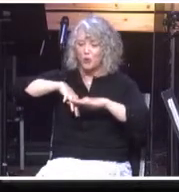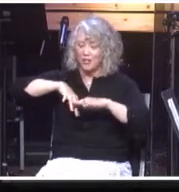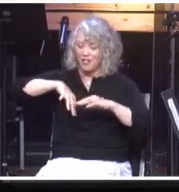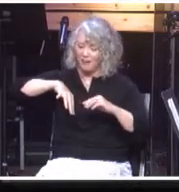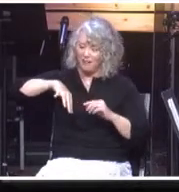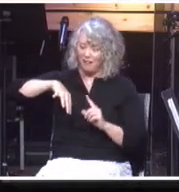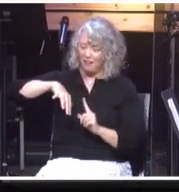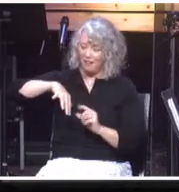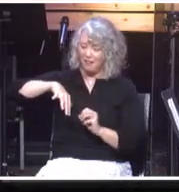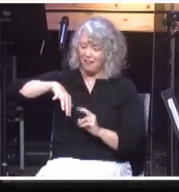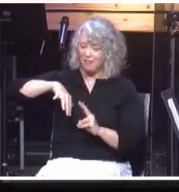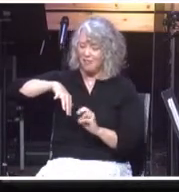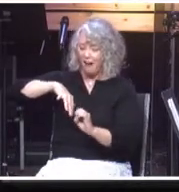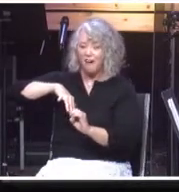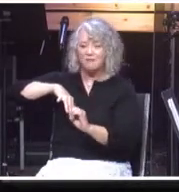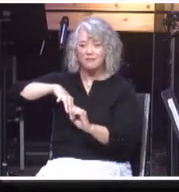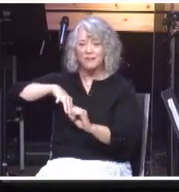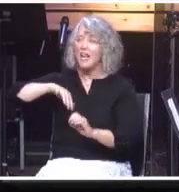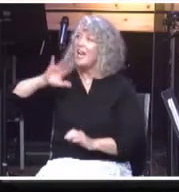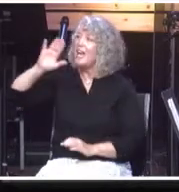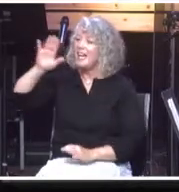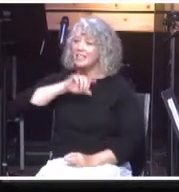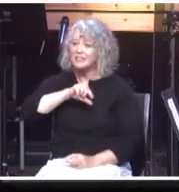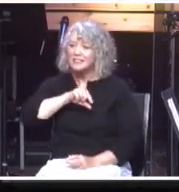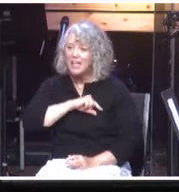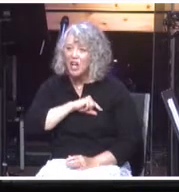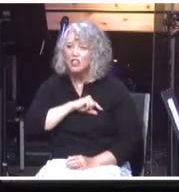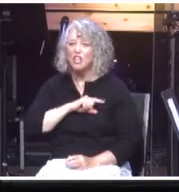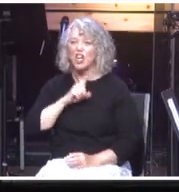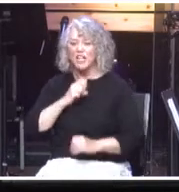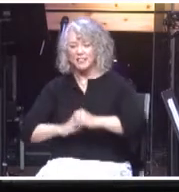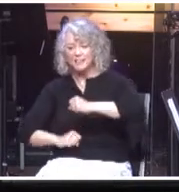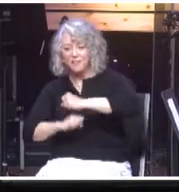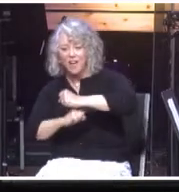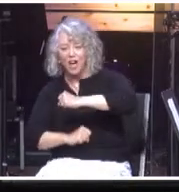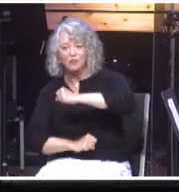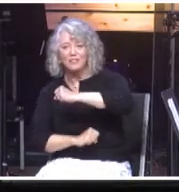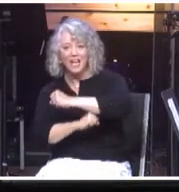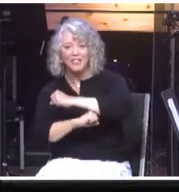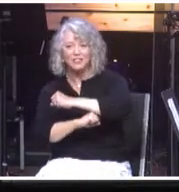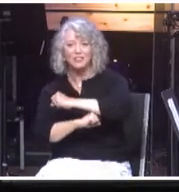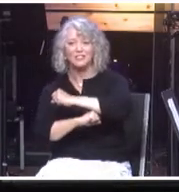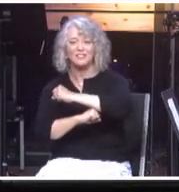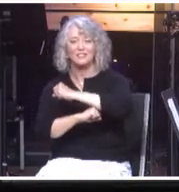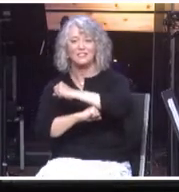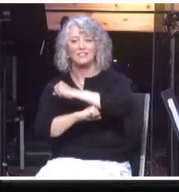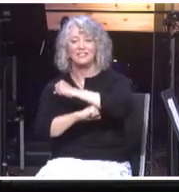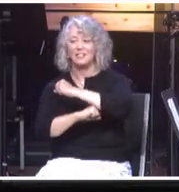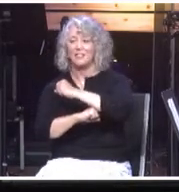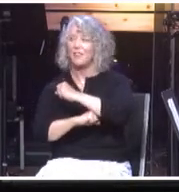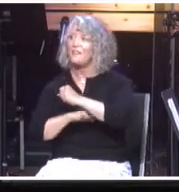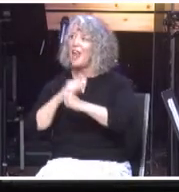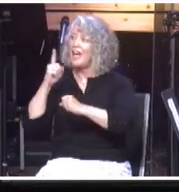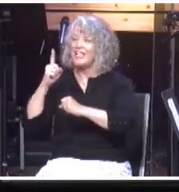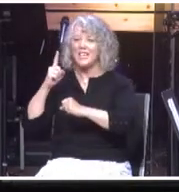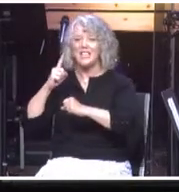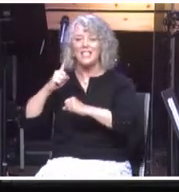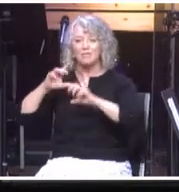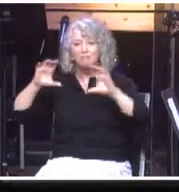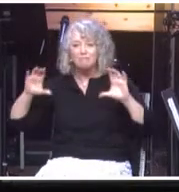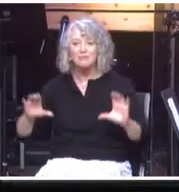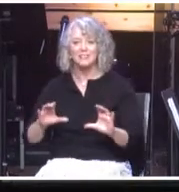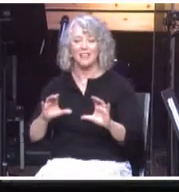character. His loving kindness is the foundation from which He acts. The great